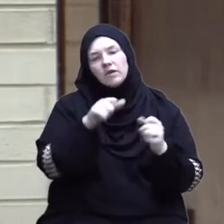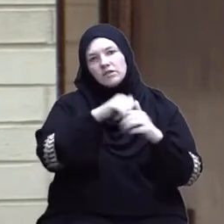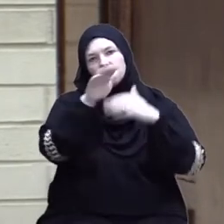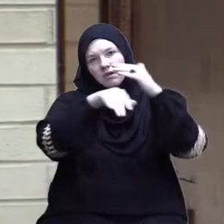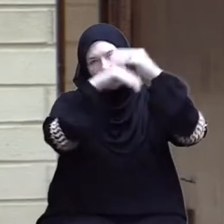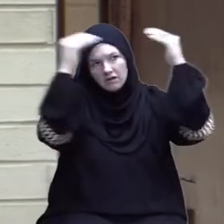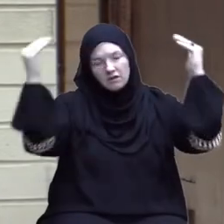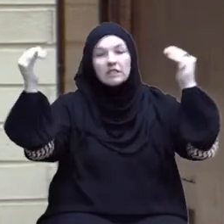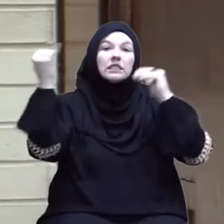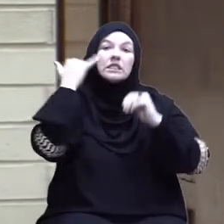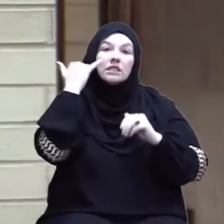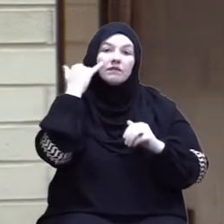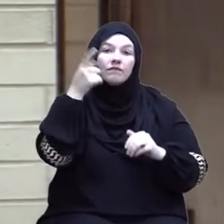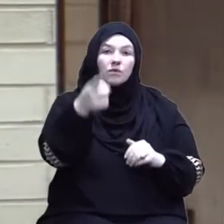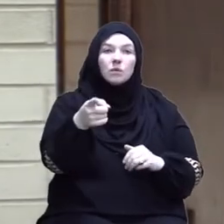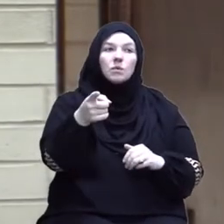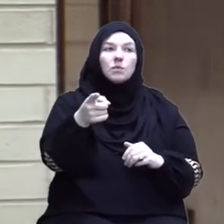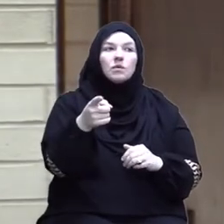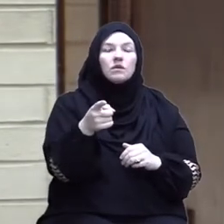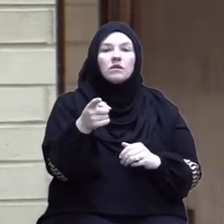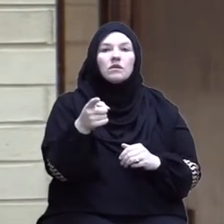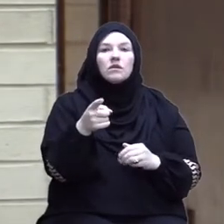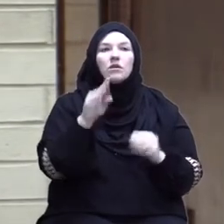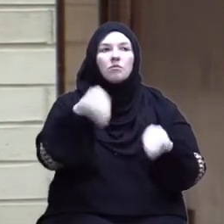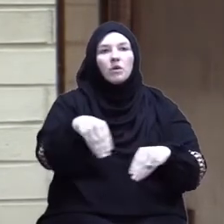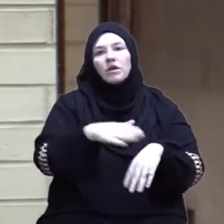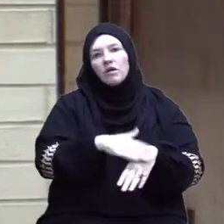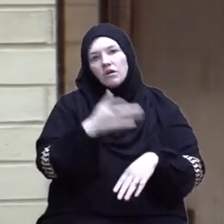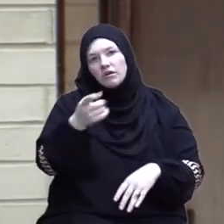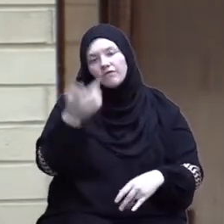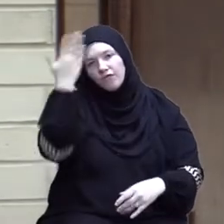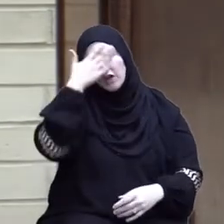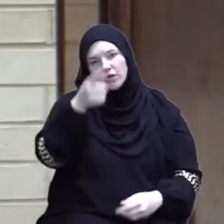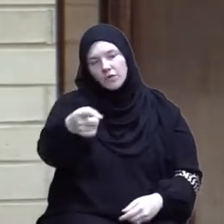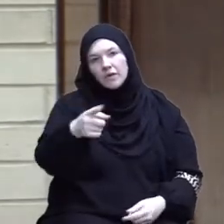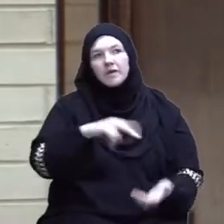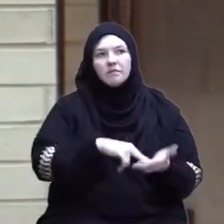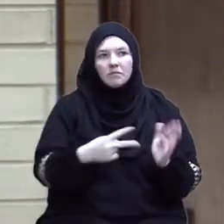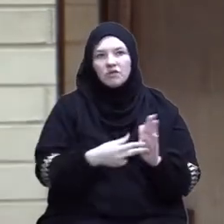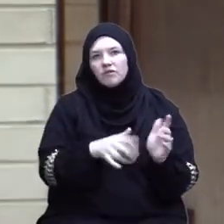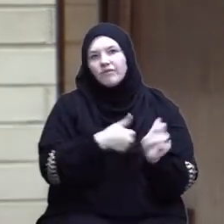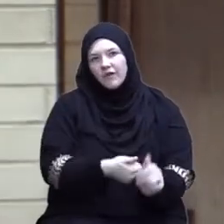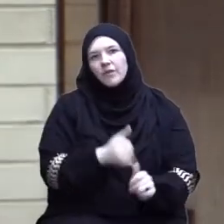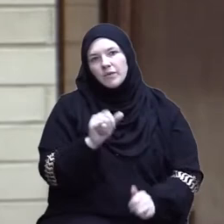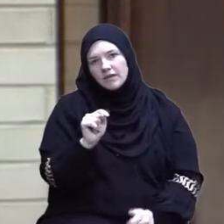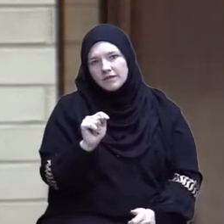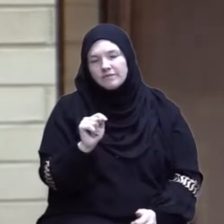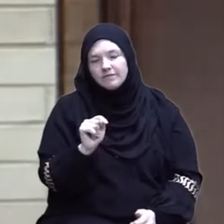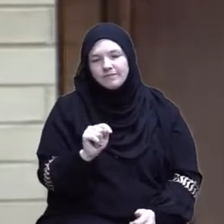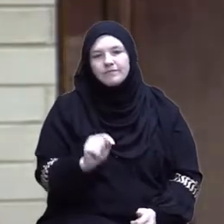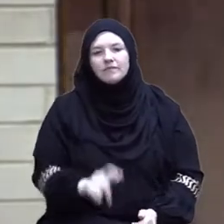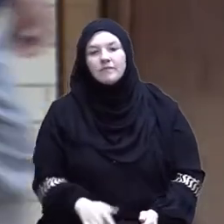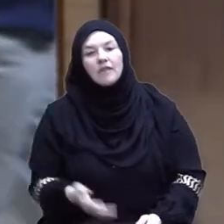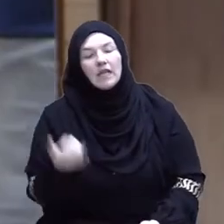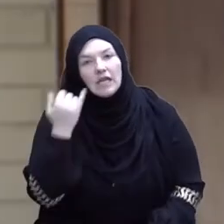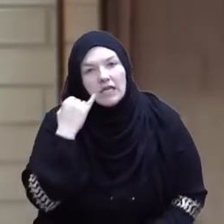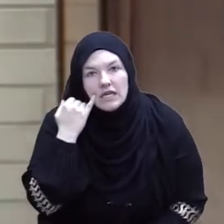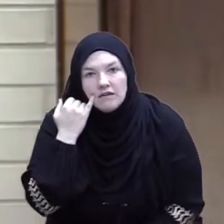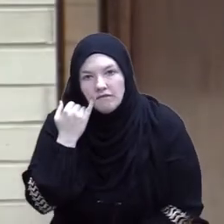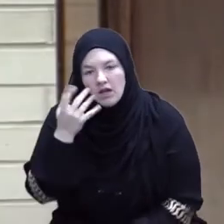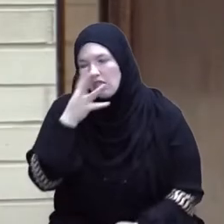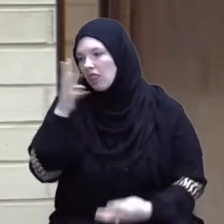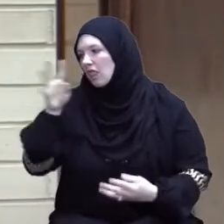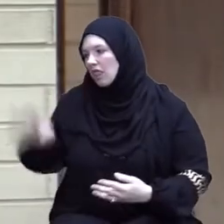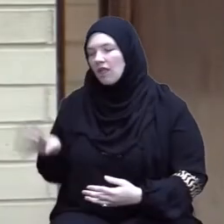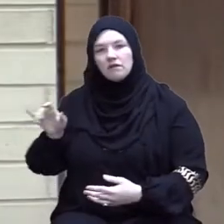paradise if you put it ahead of you, which means you follow it. If you put it behind your